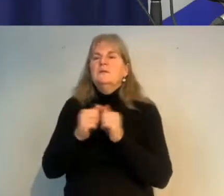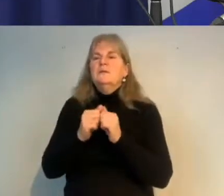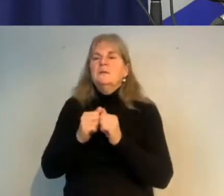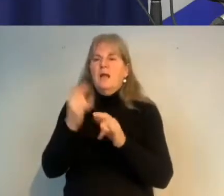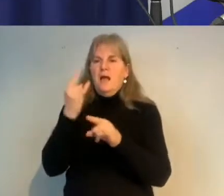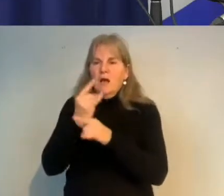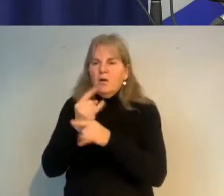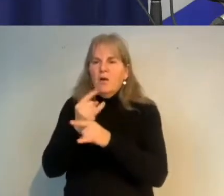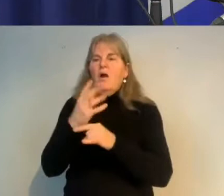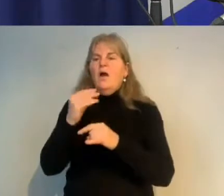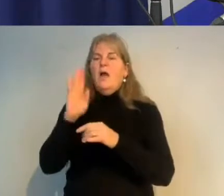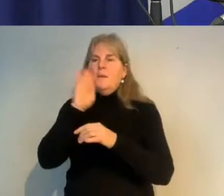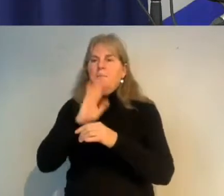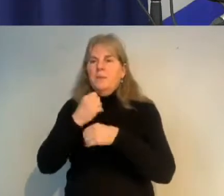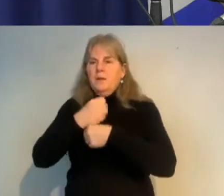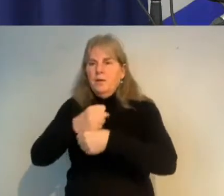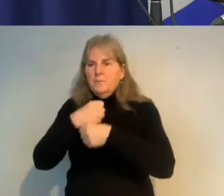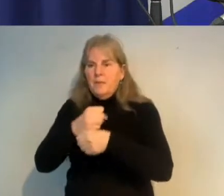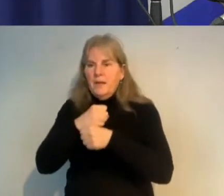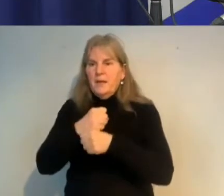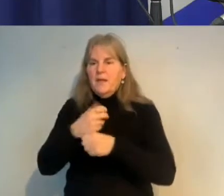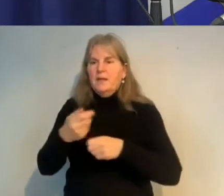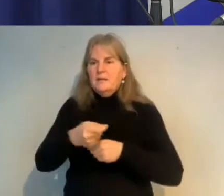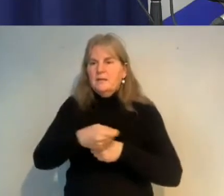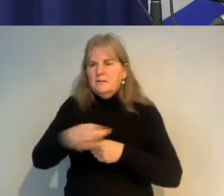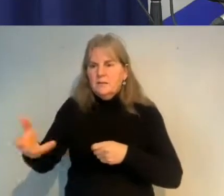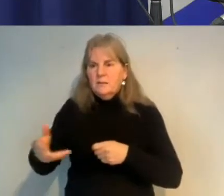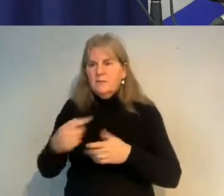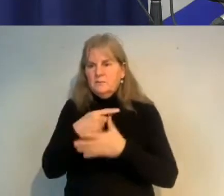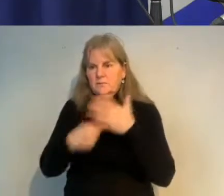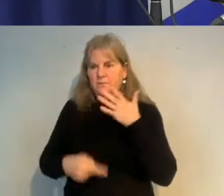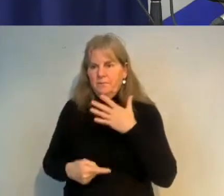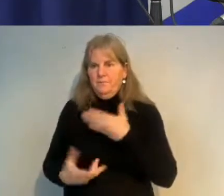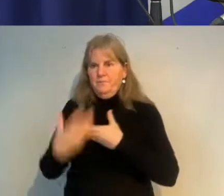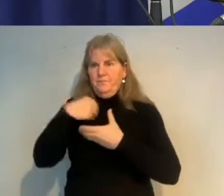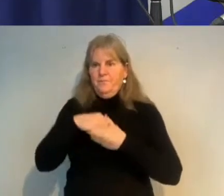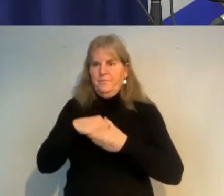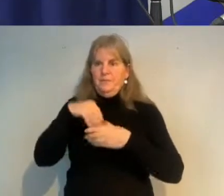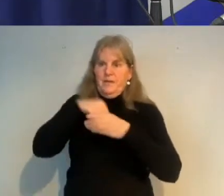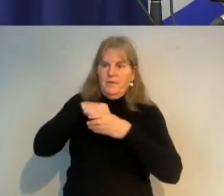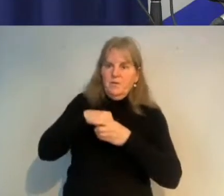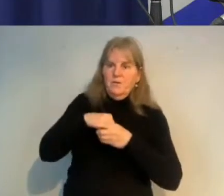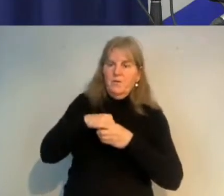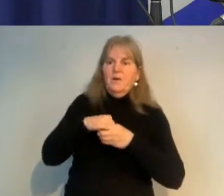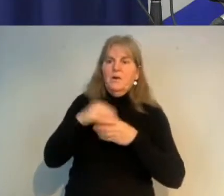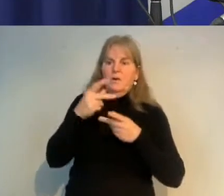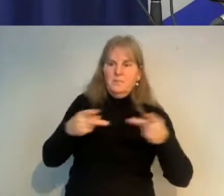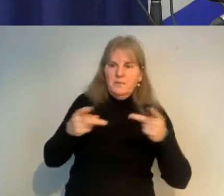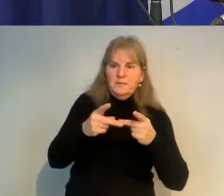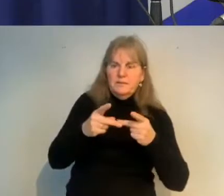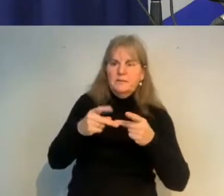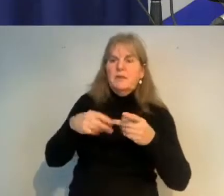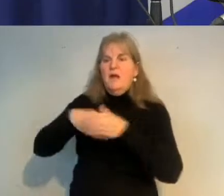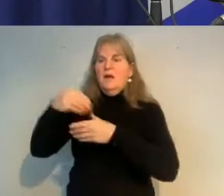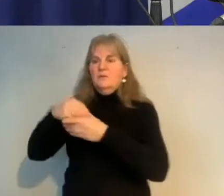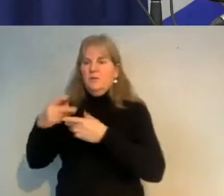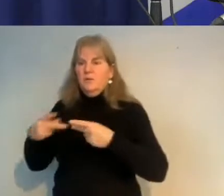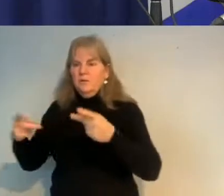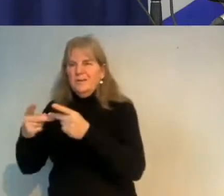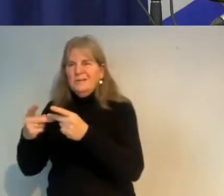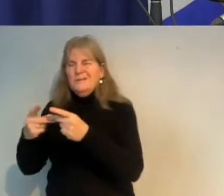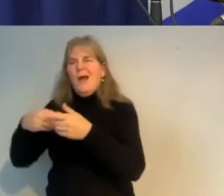and casinos. This includes indoor areas, outdoor areas, including outdoor patios of